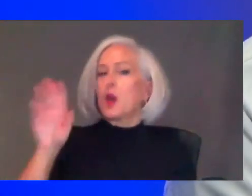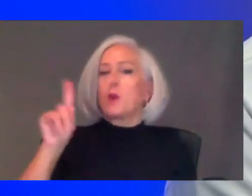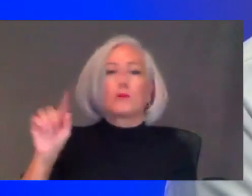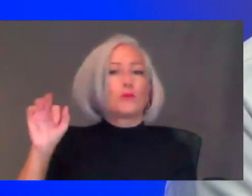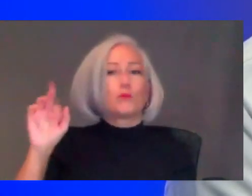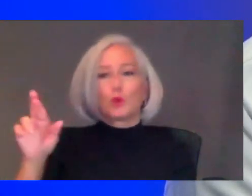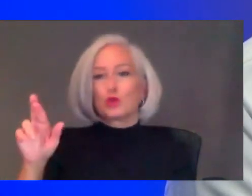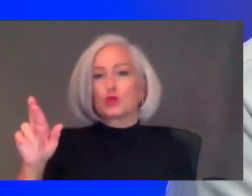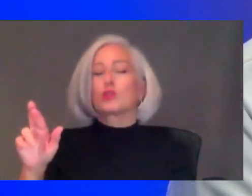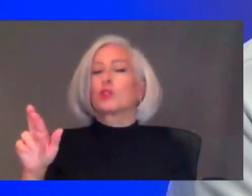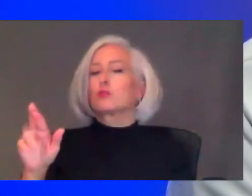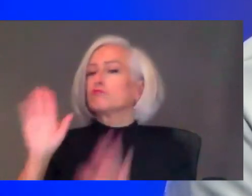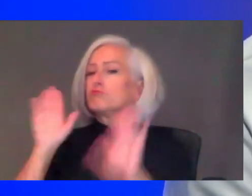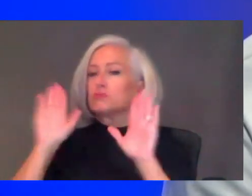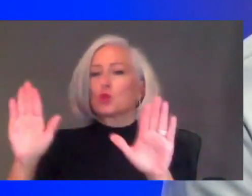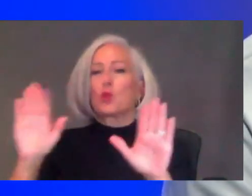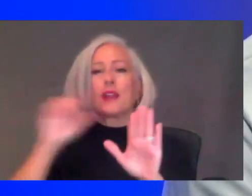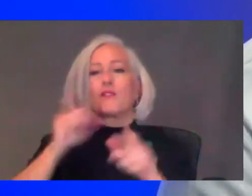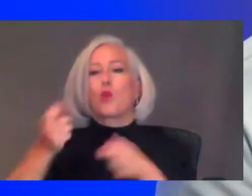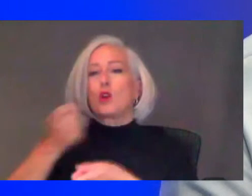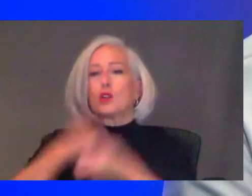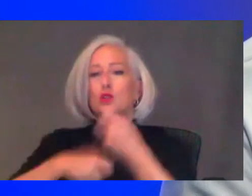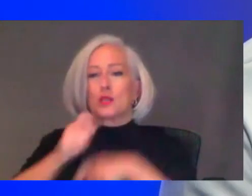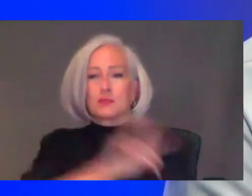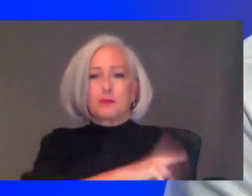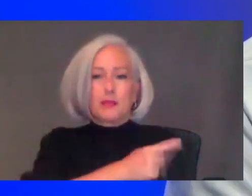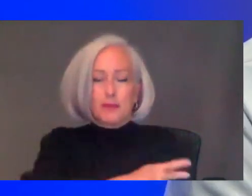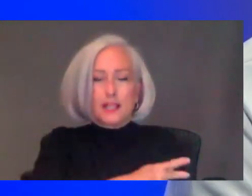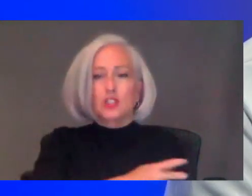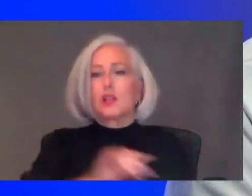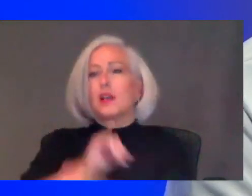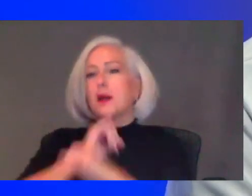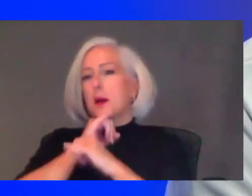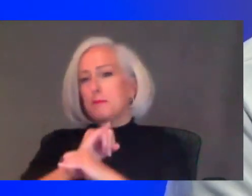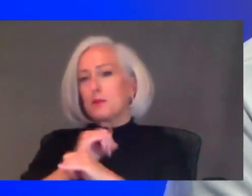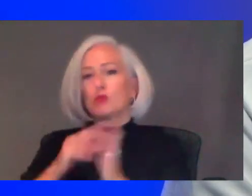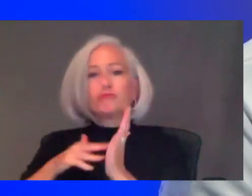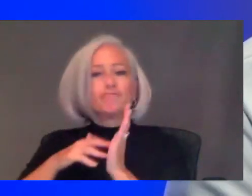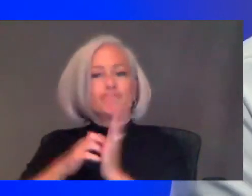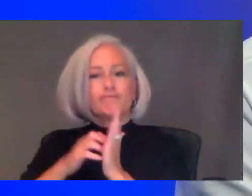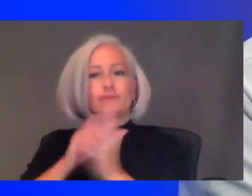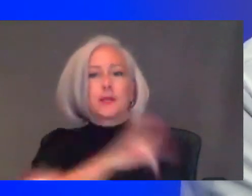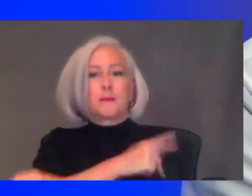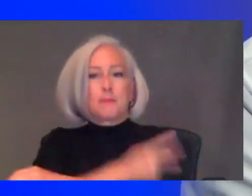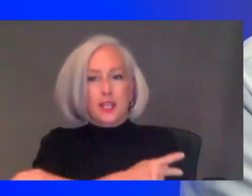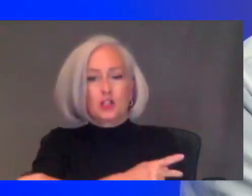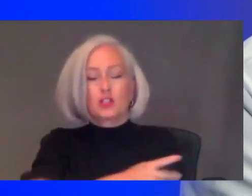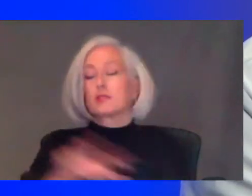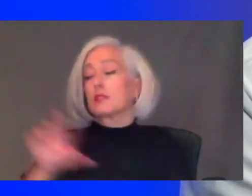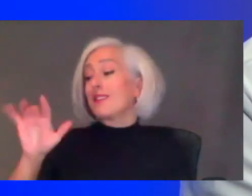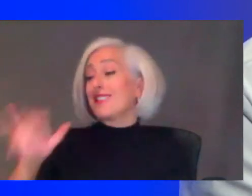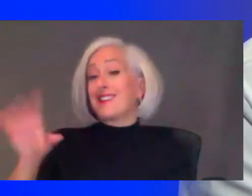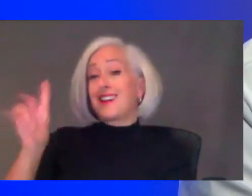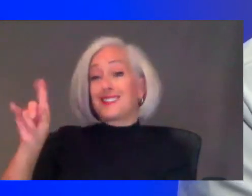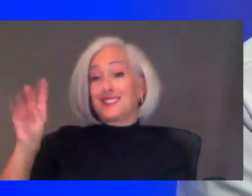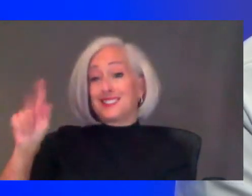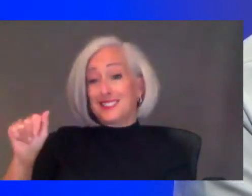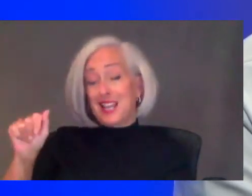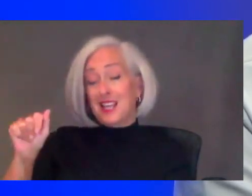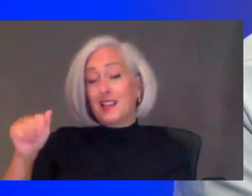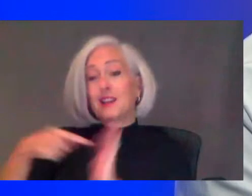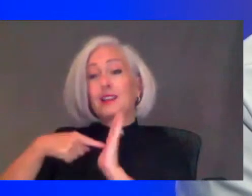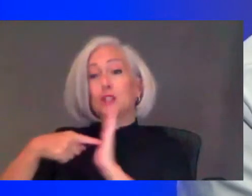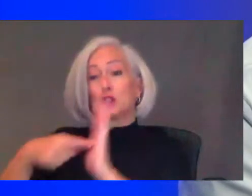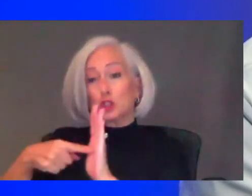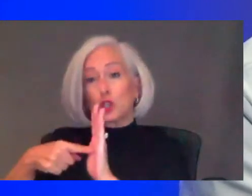if you are compromised. Your immune system is compromised. I think the rest of the population, when we're thinking about boosters, this